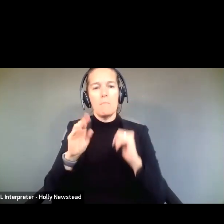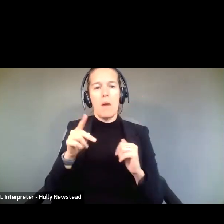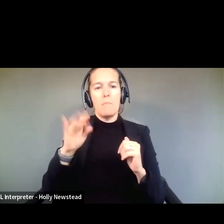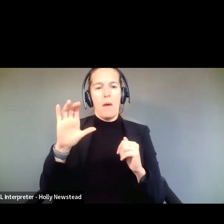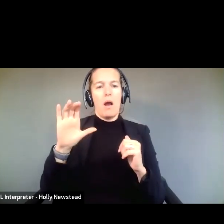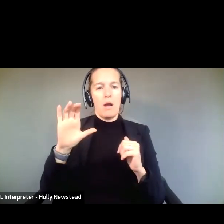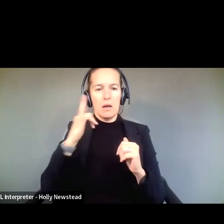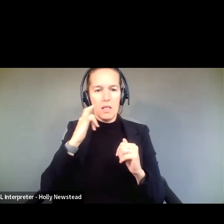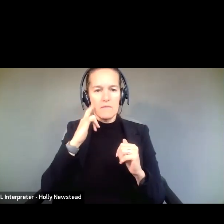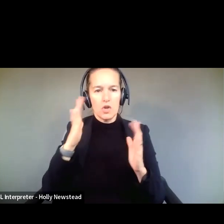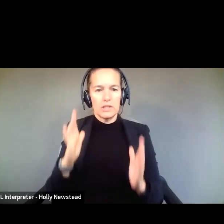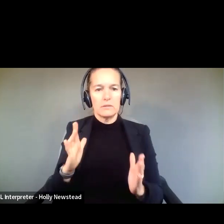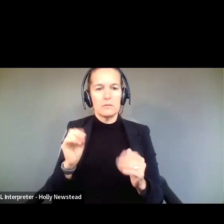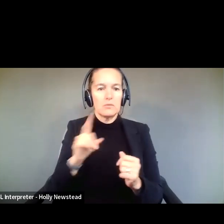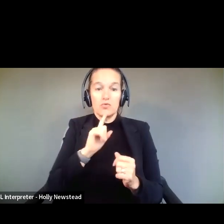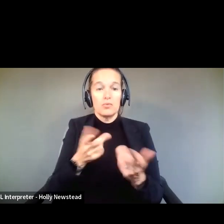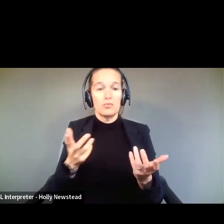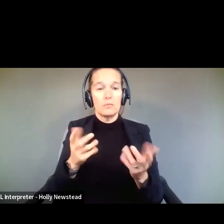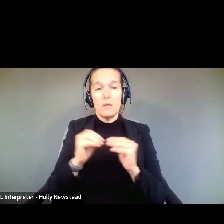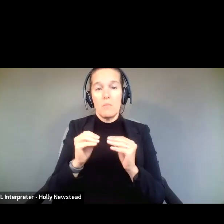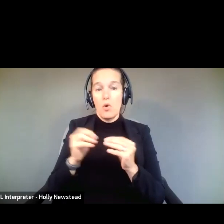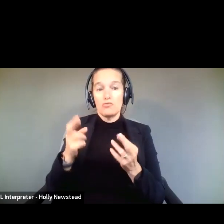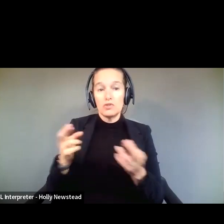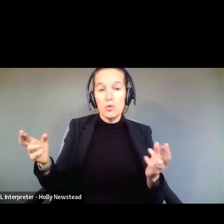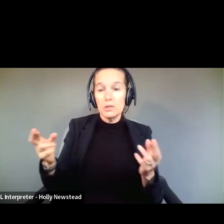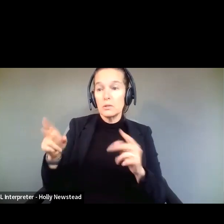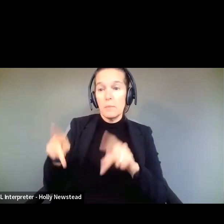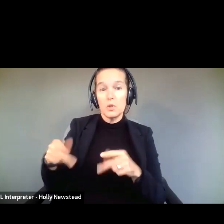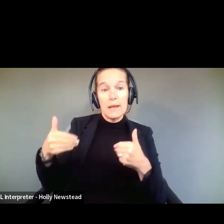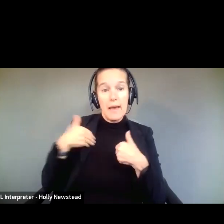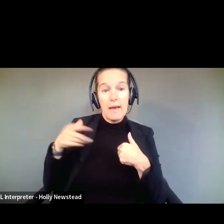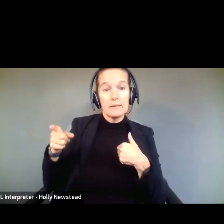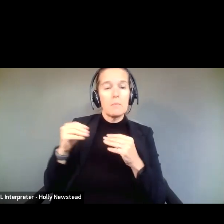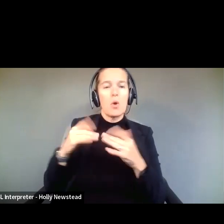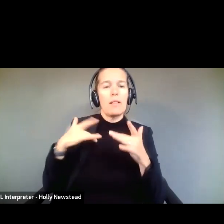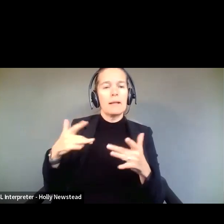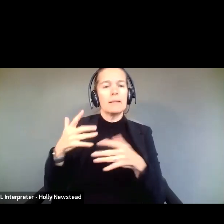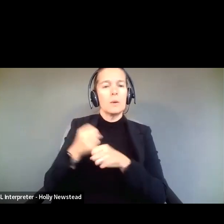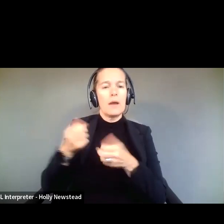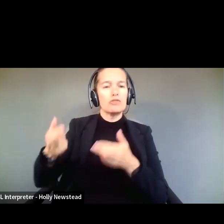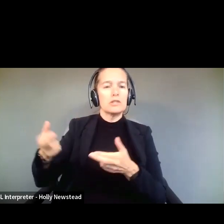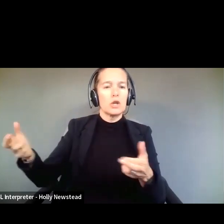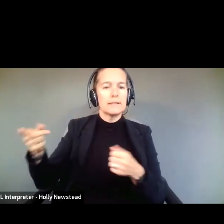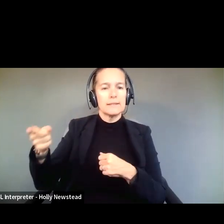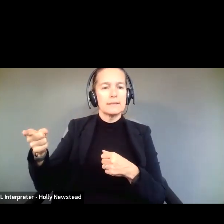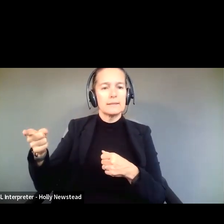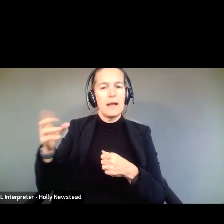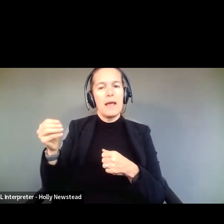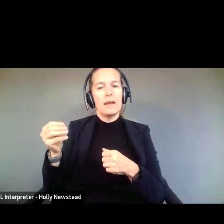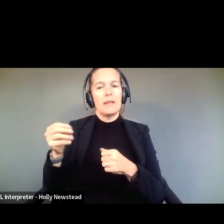Californians. It's a truism. The more resources a person has, the more likely you are to get resources in a system